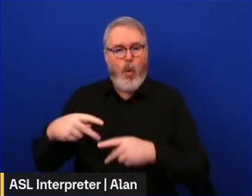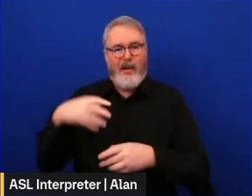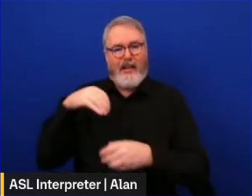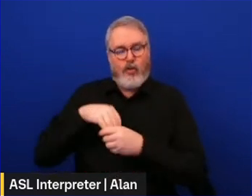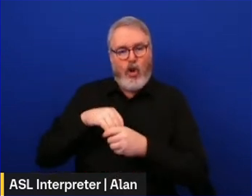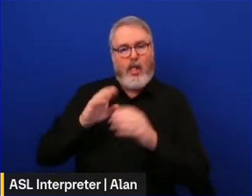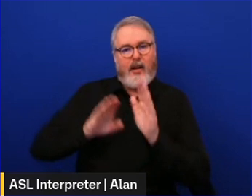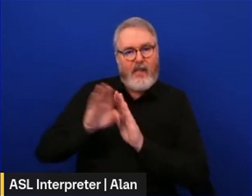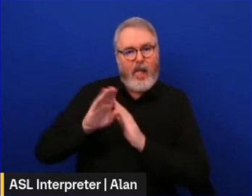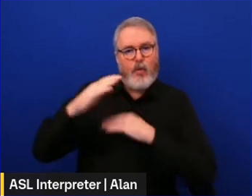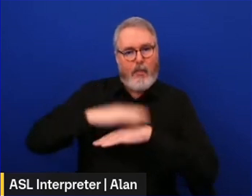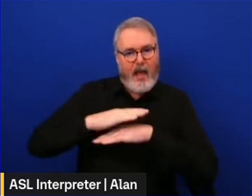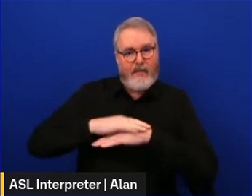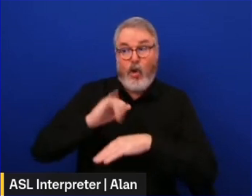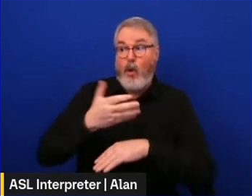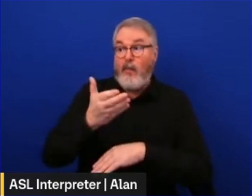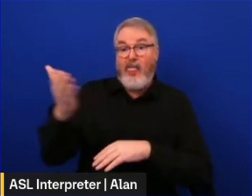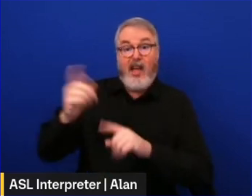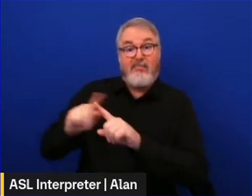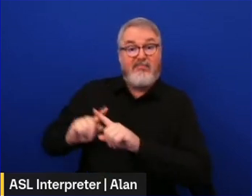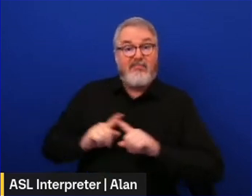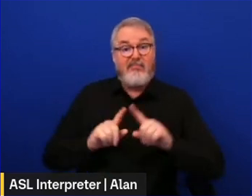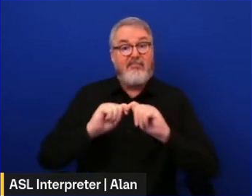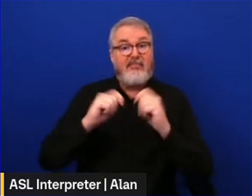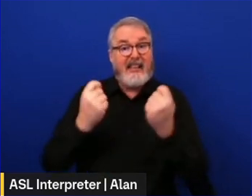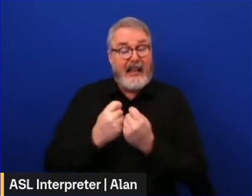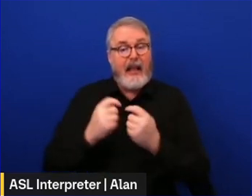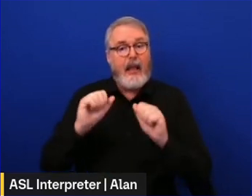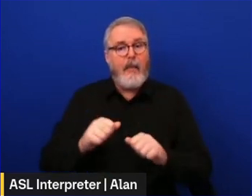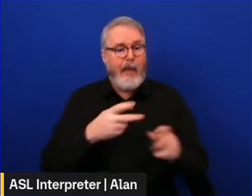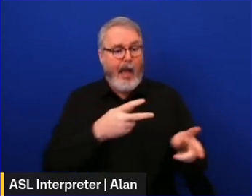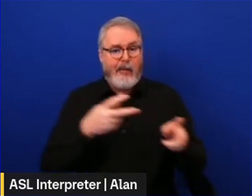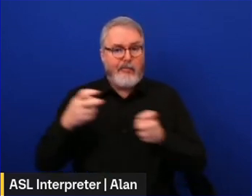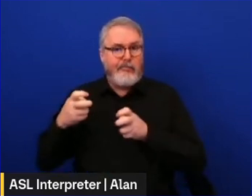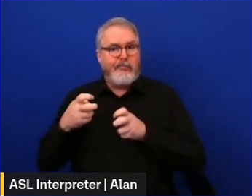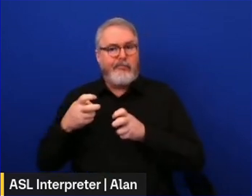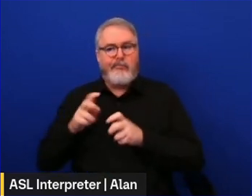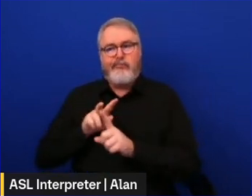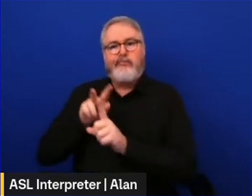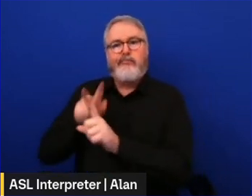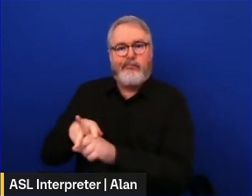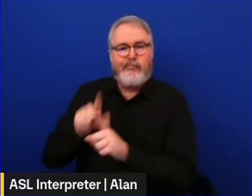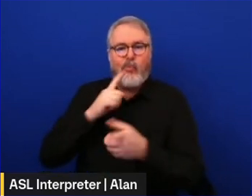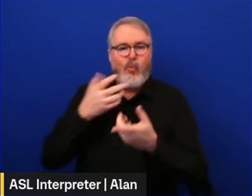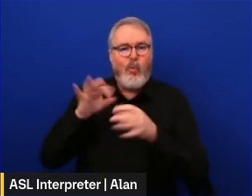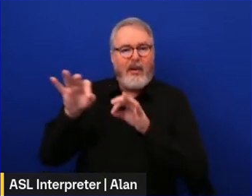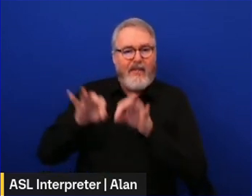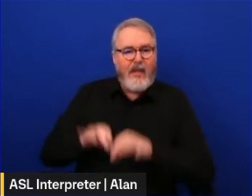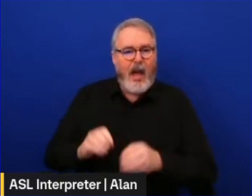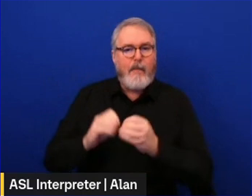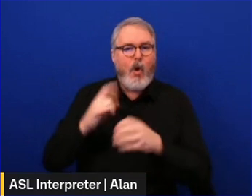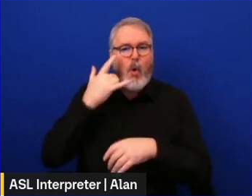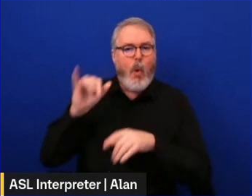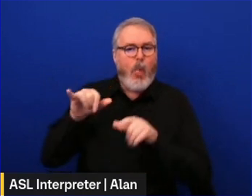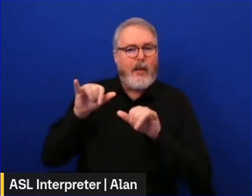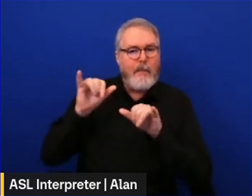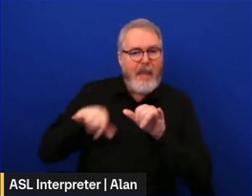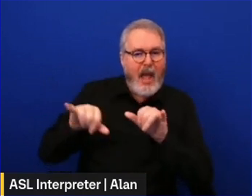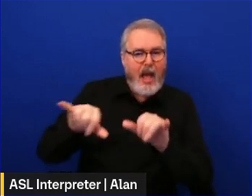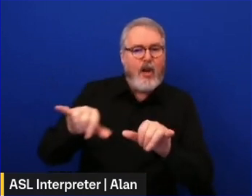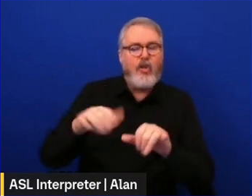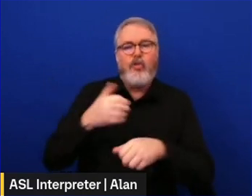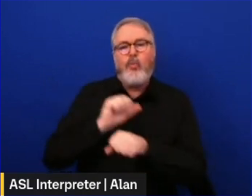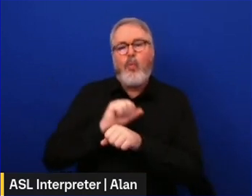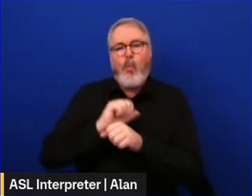platform engineering teams to define golden patterns and workflow, providing developers with